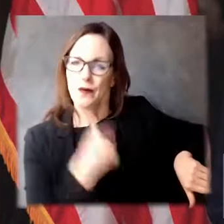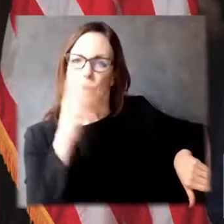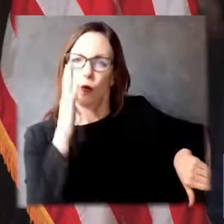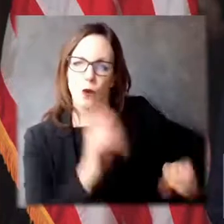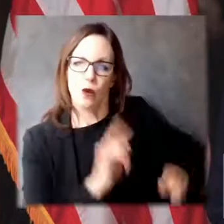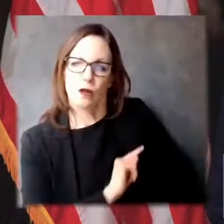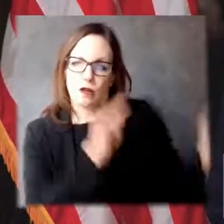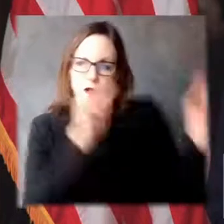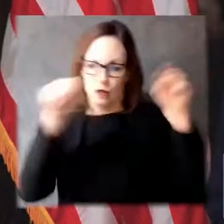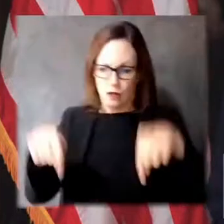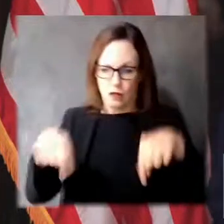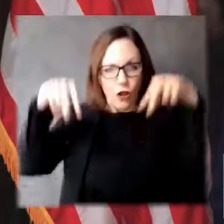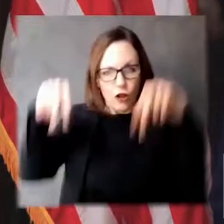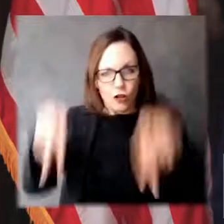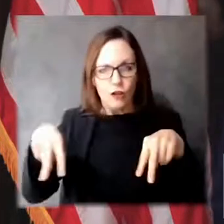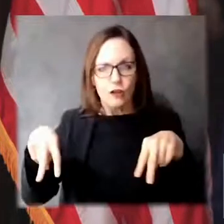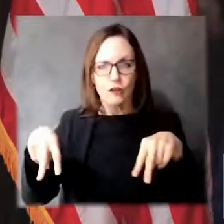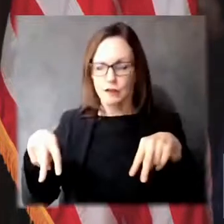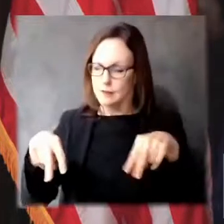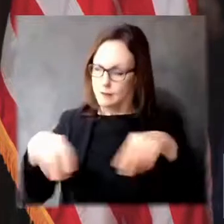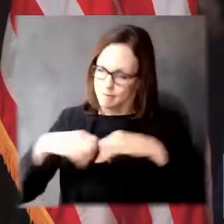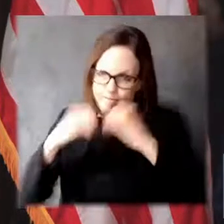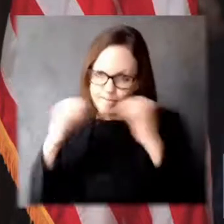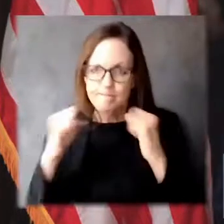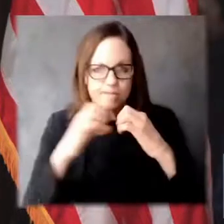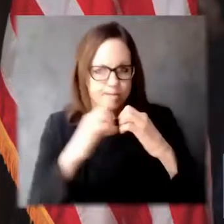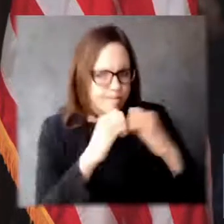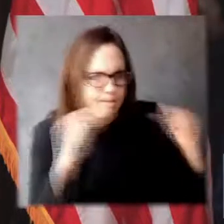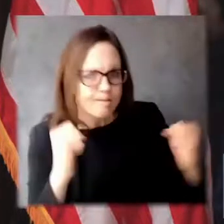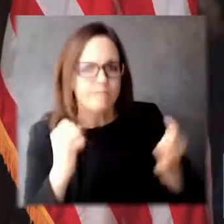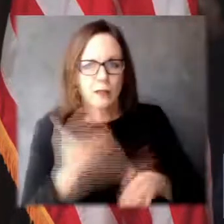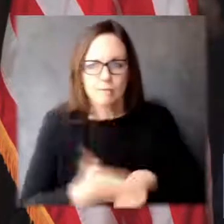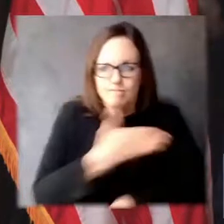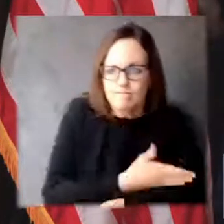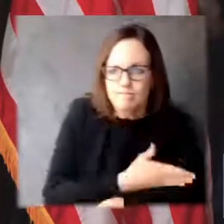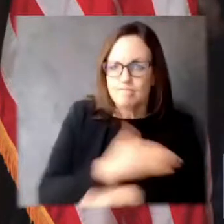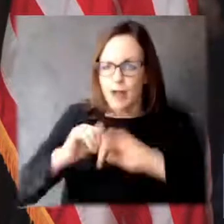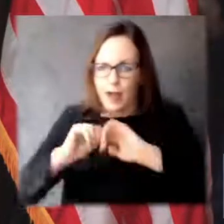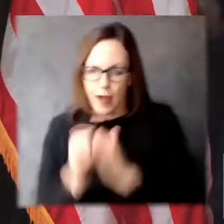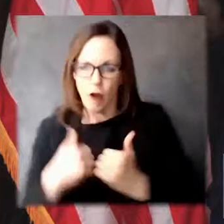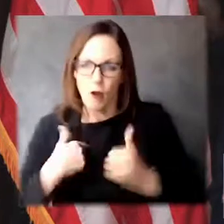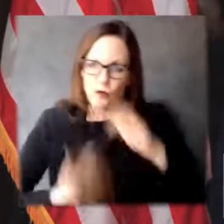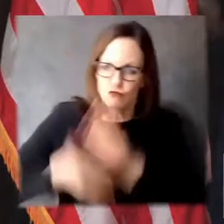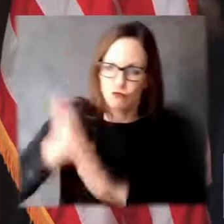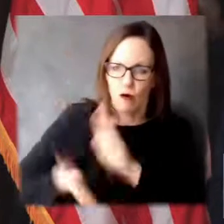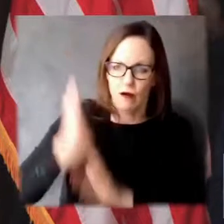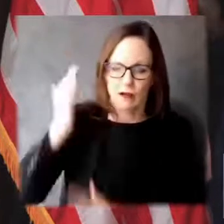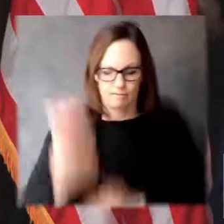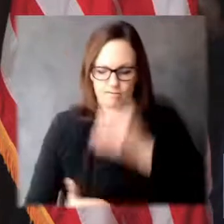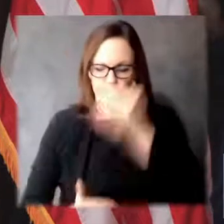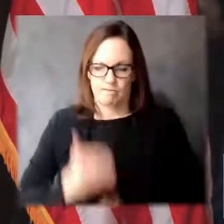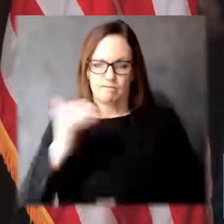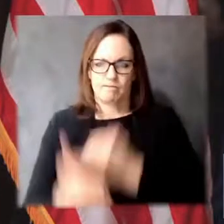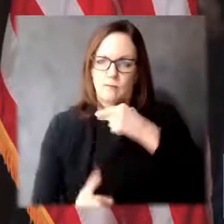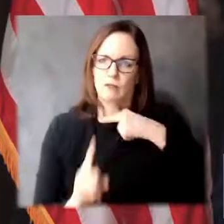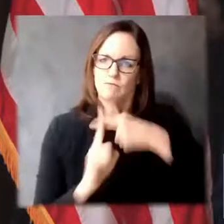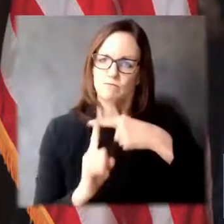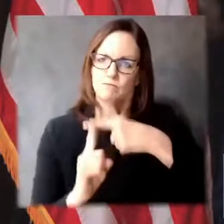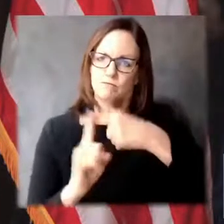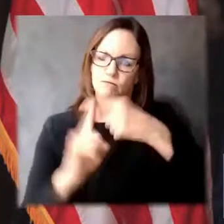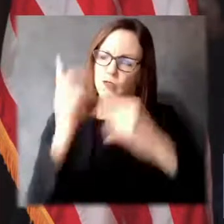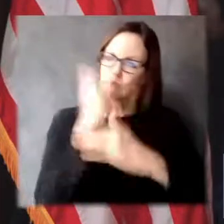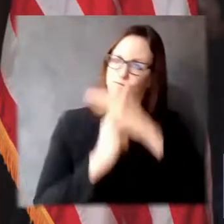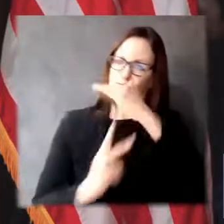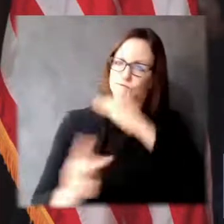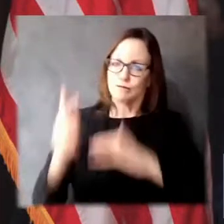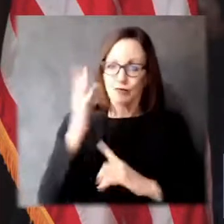aren't going to follow the map back to where we started when this pandemic began. After all we've been through, we